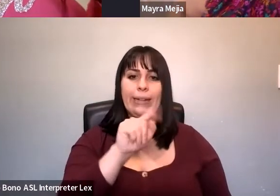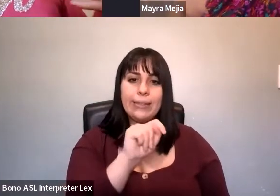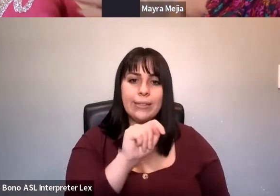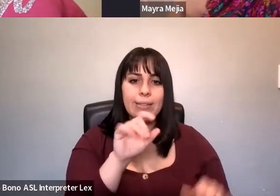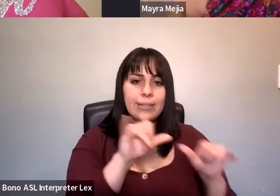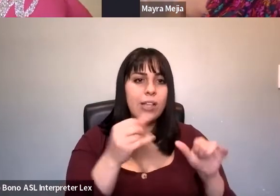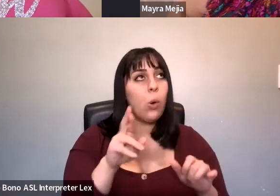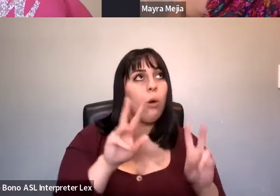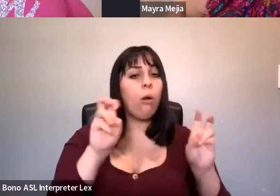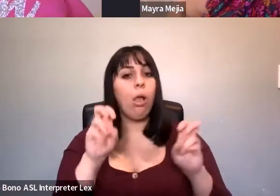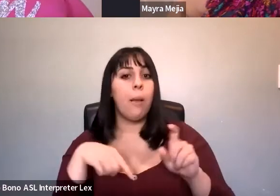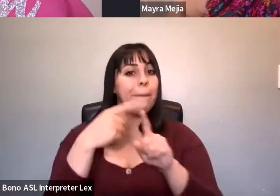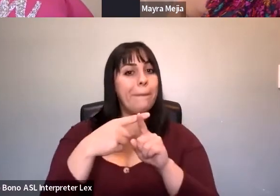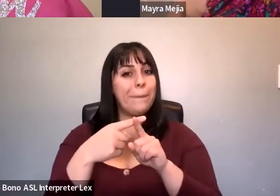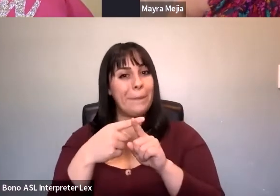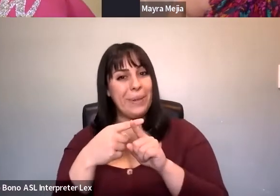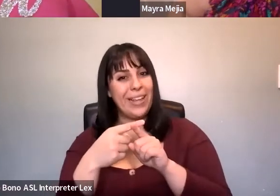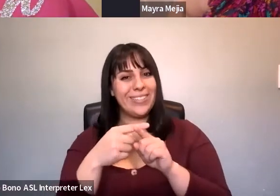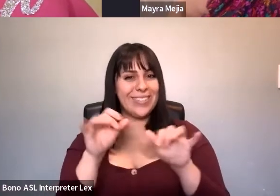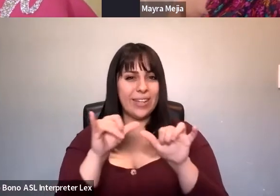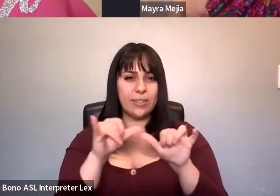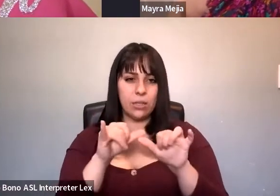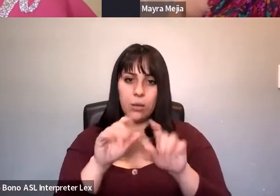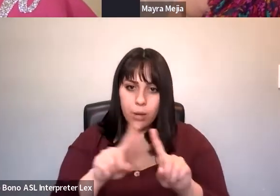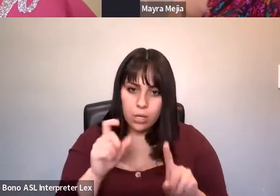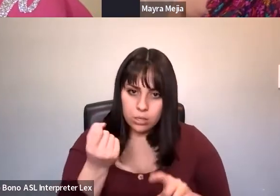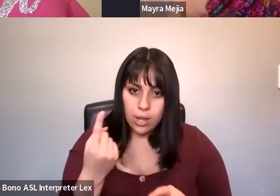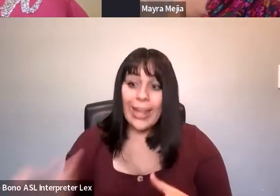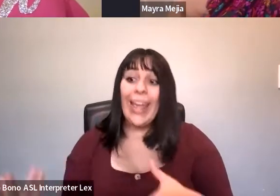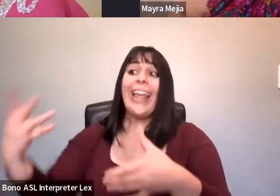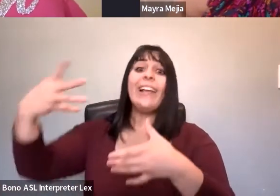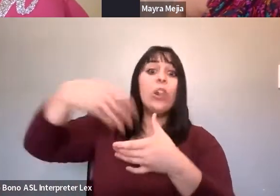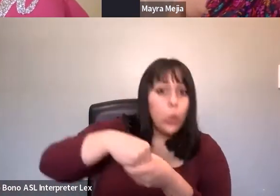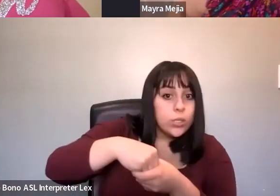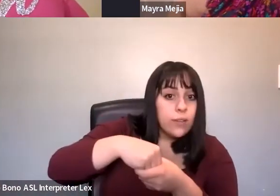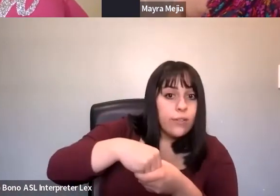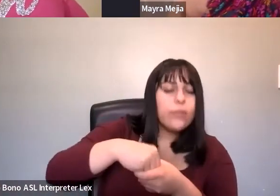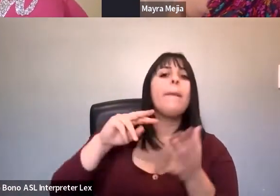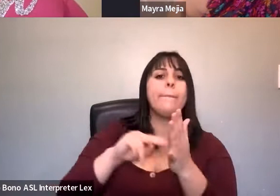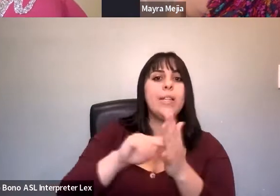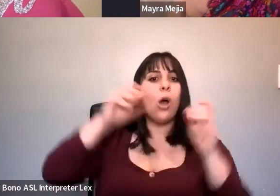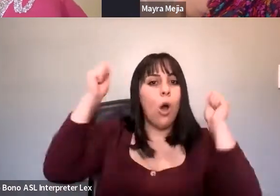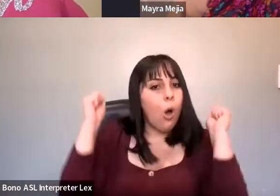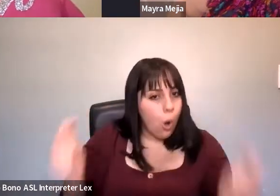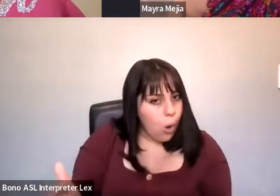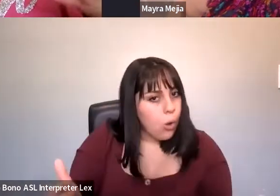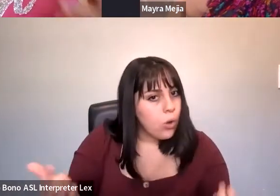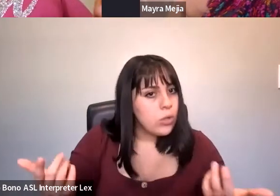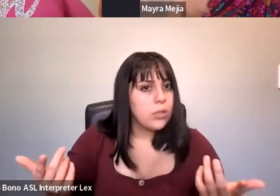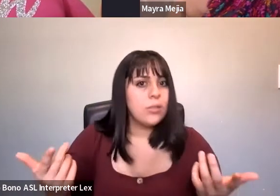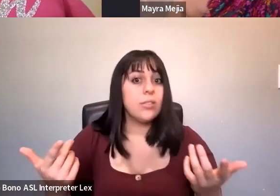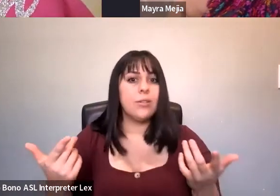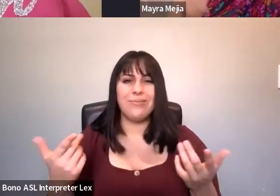term inclusive means all, right? So you don't really hear a lot about those brands that carry above